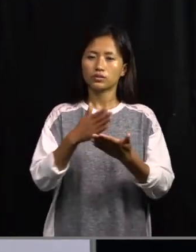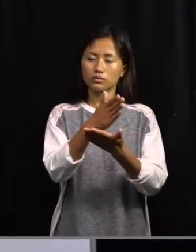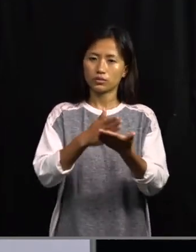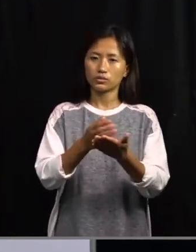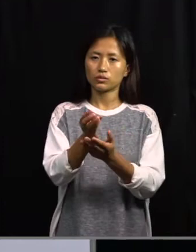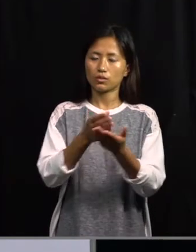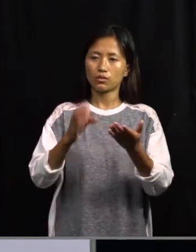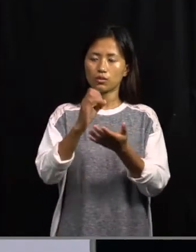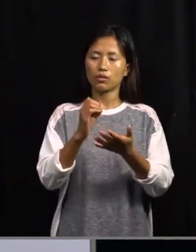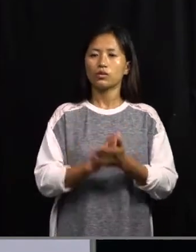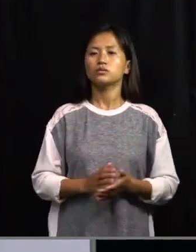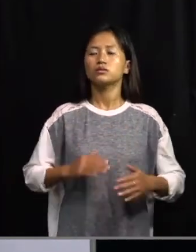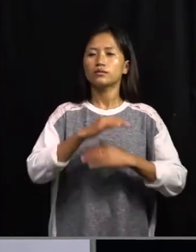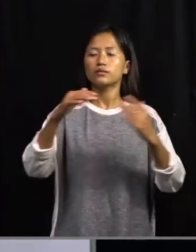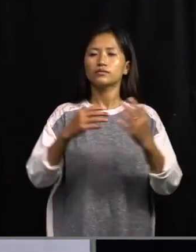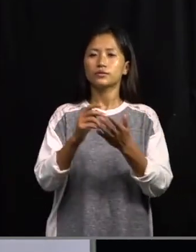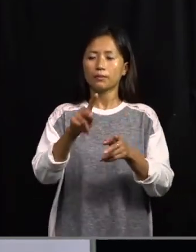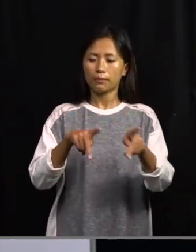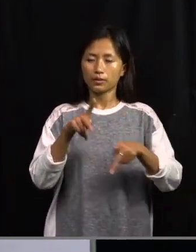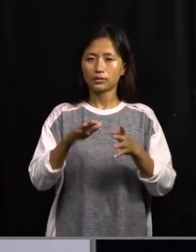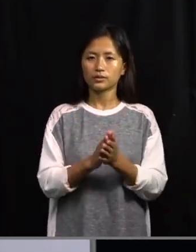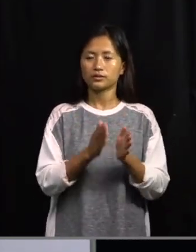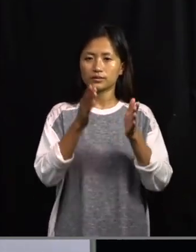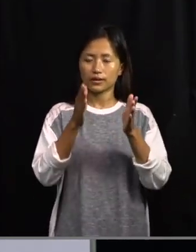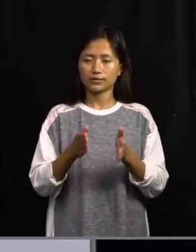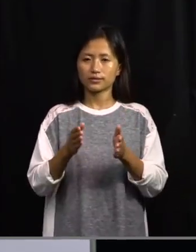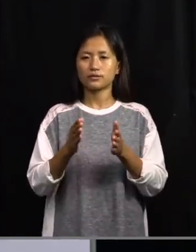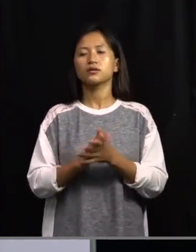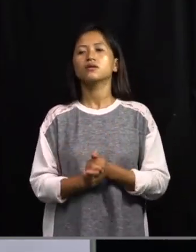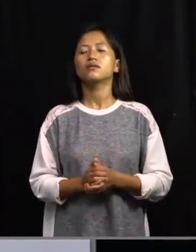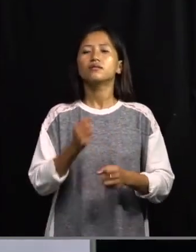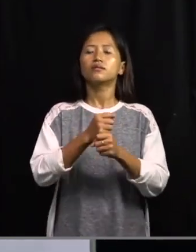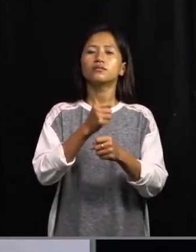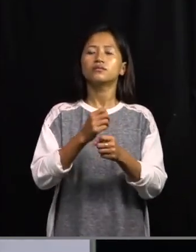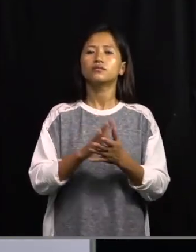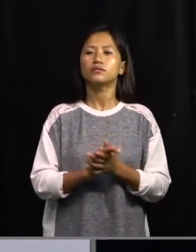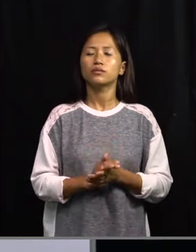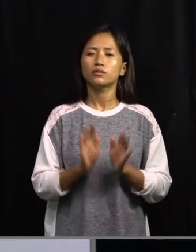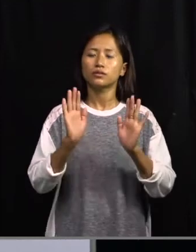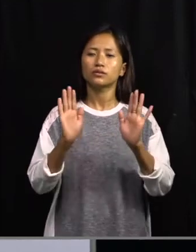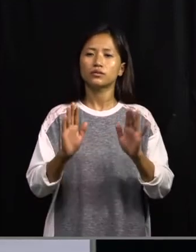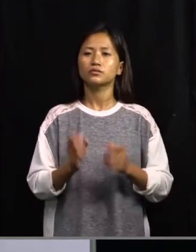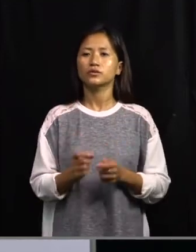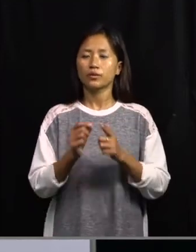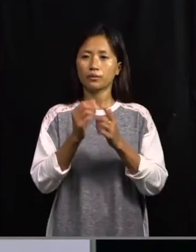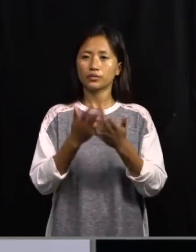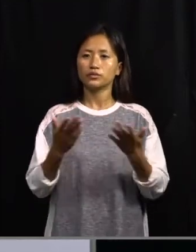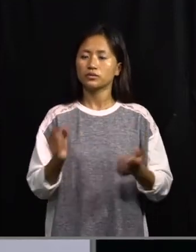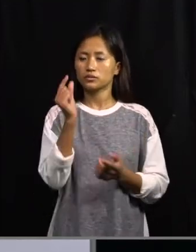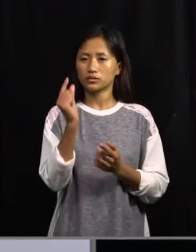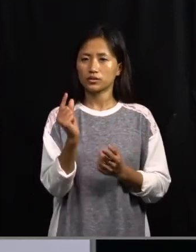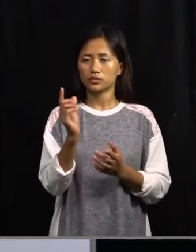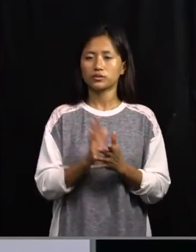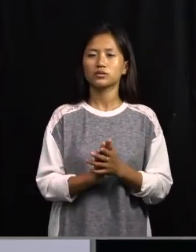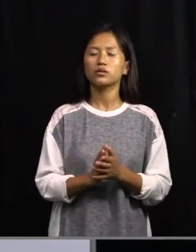the public sector undertakings. Government, they also have their own production units. They also have their own